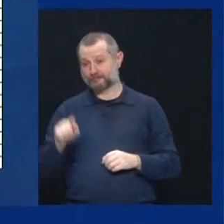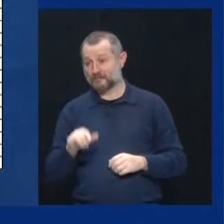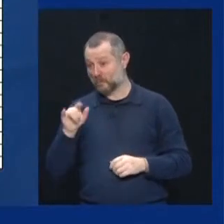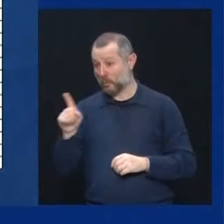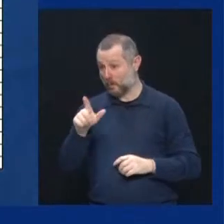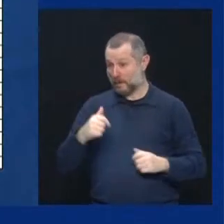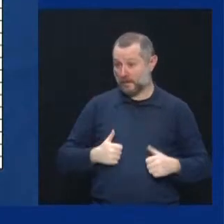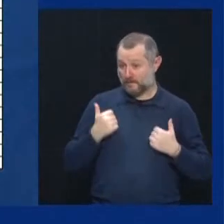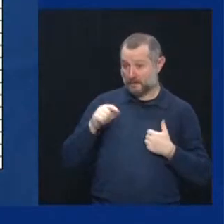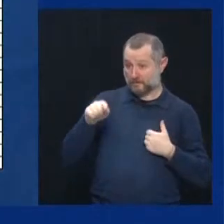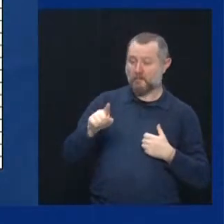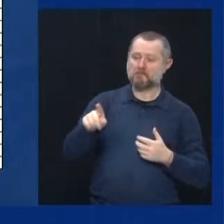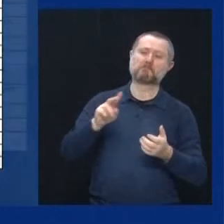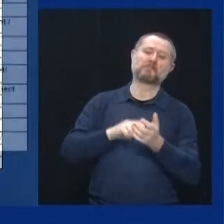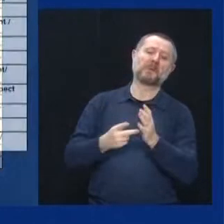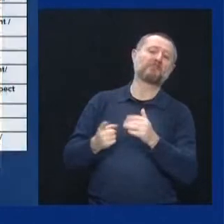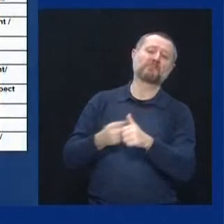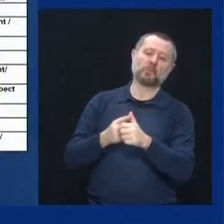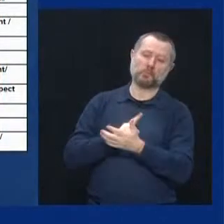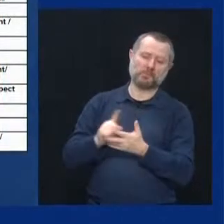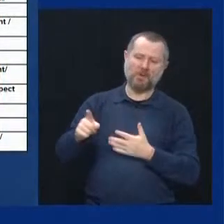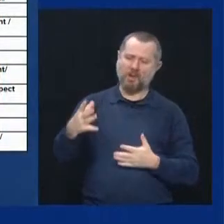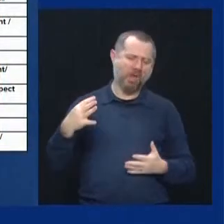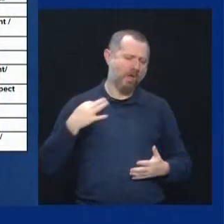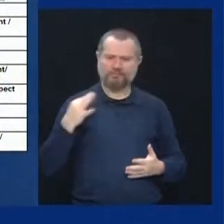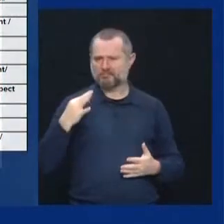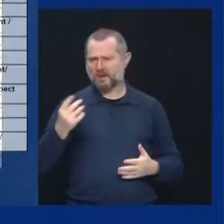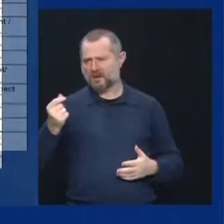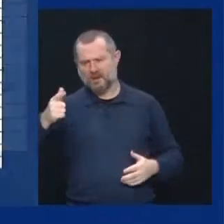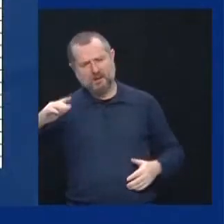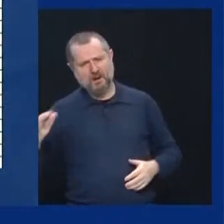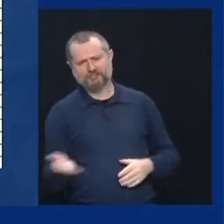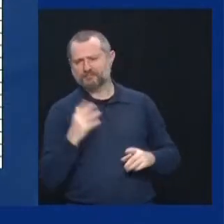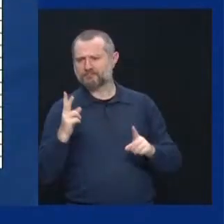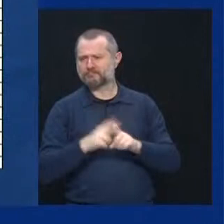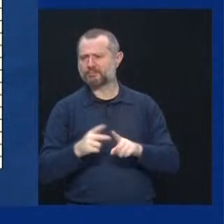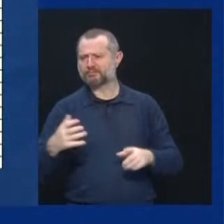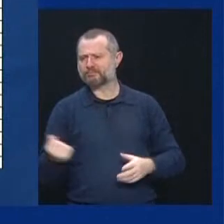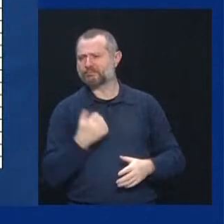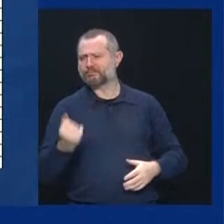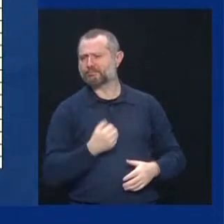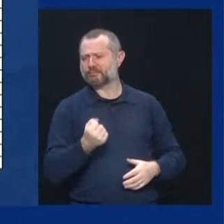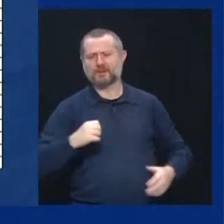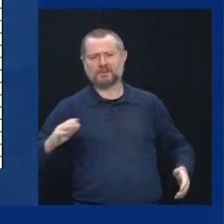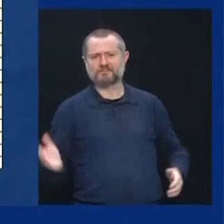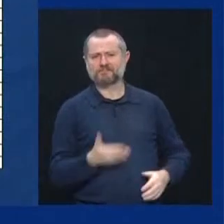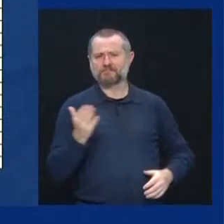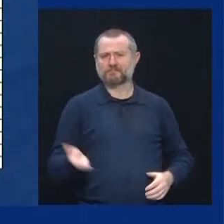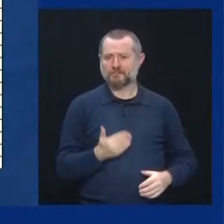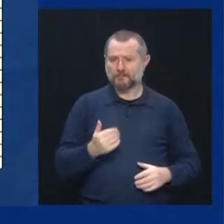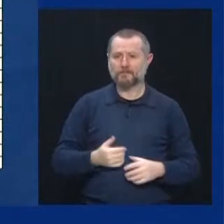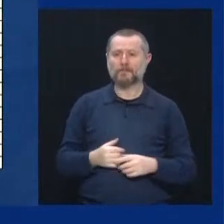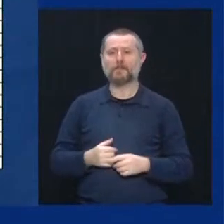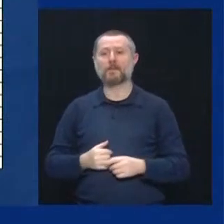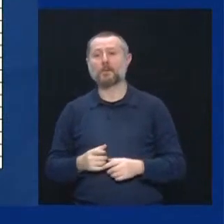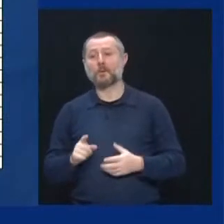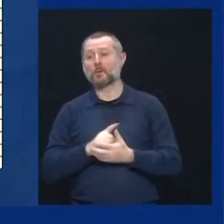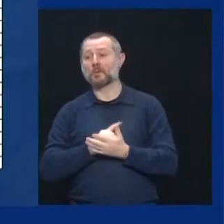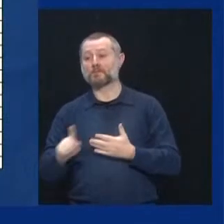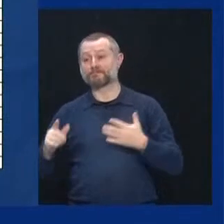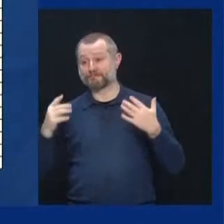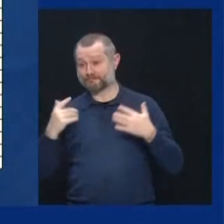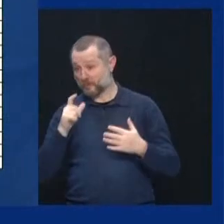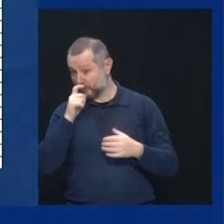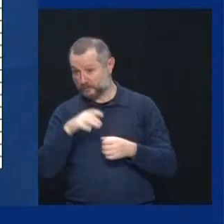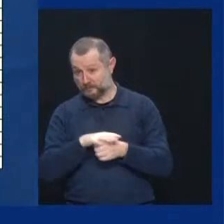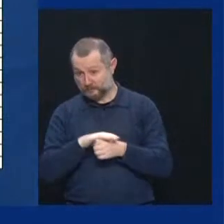rate is and why we're targeting these zip codes. 1 week, they have a priority. I'm going to be